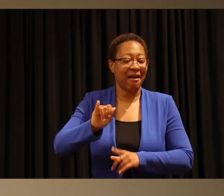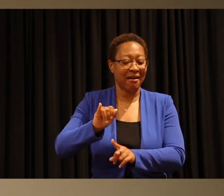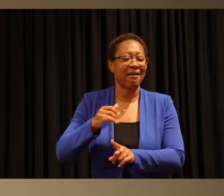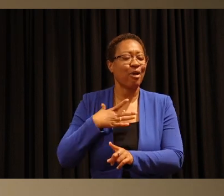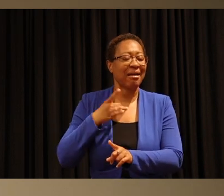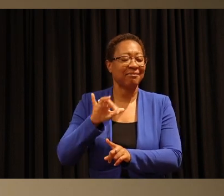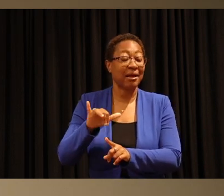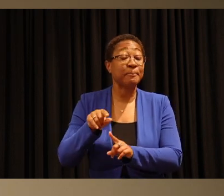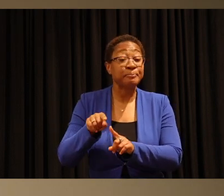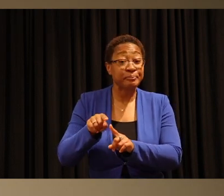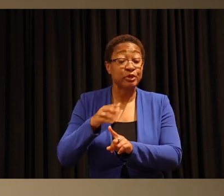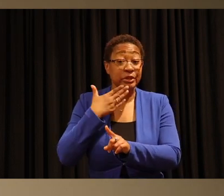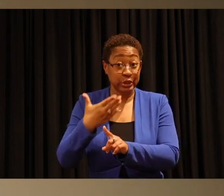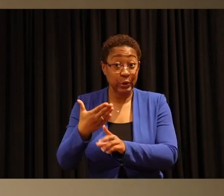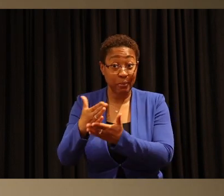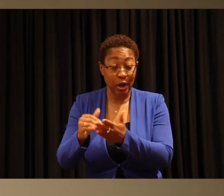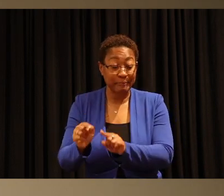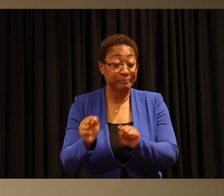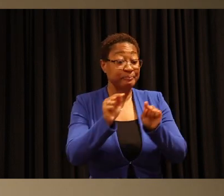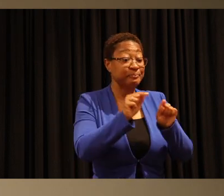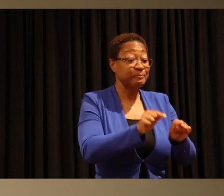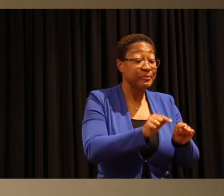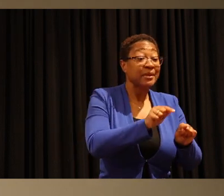about AI is fraud.